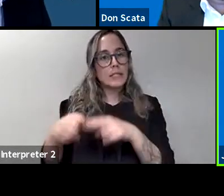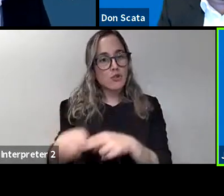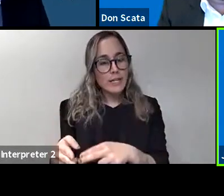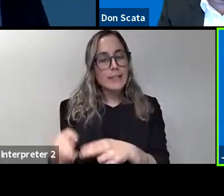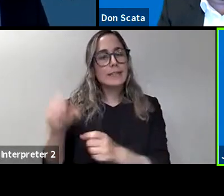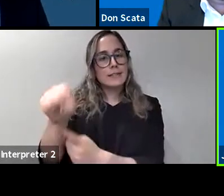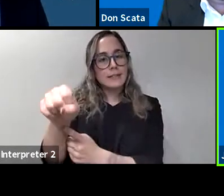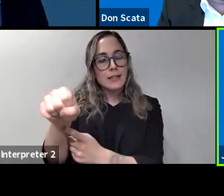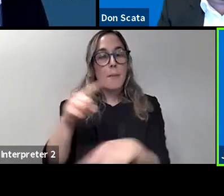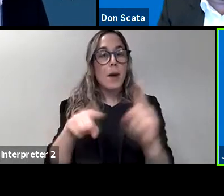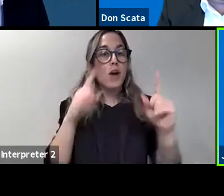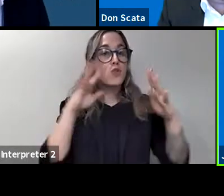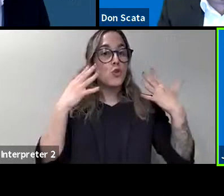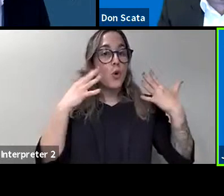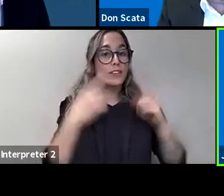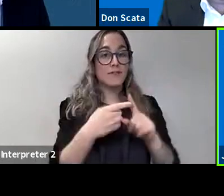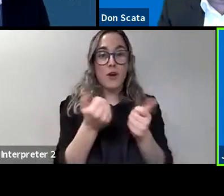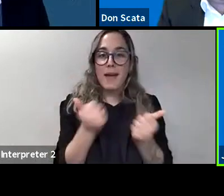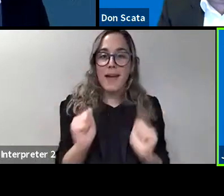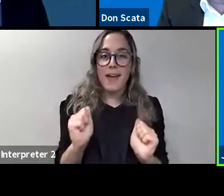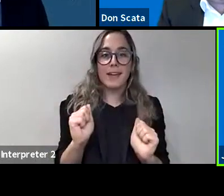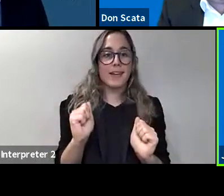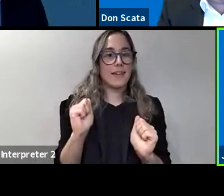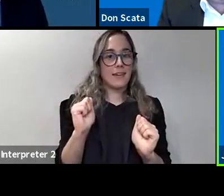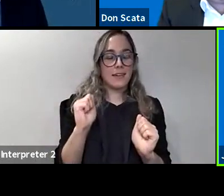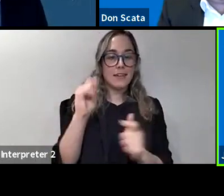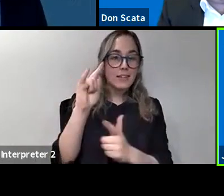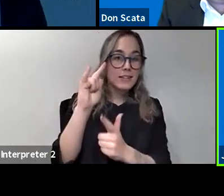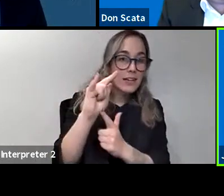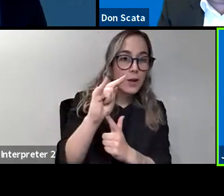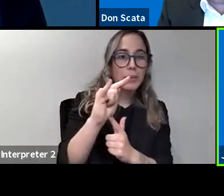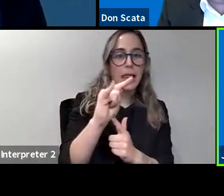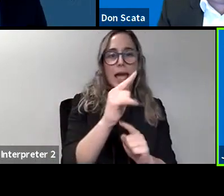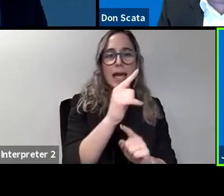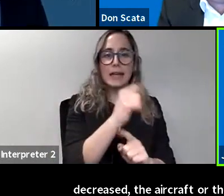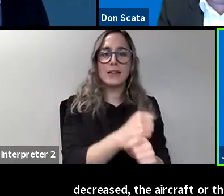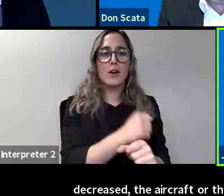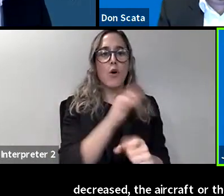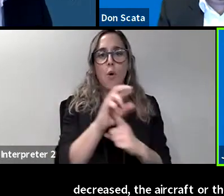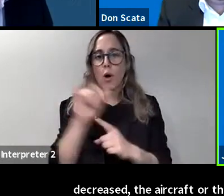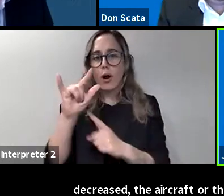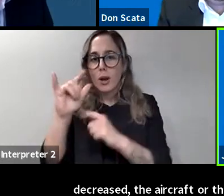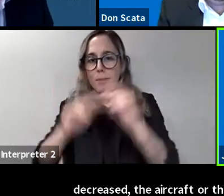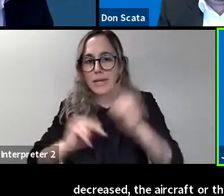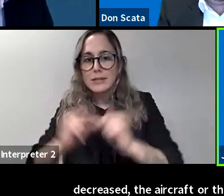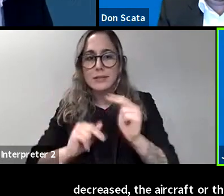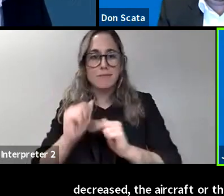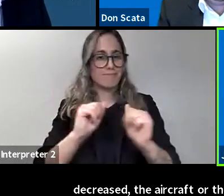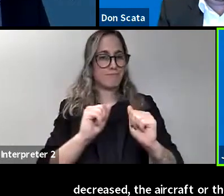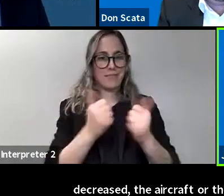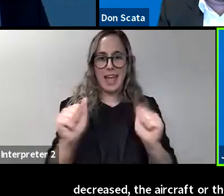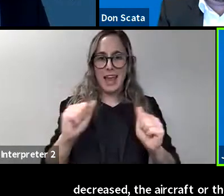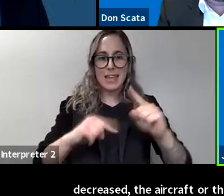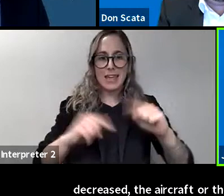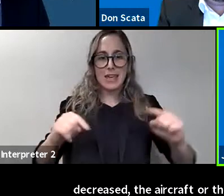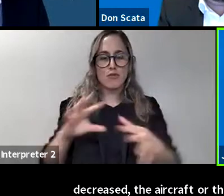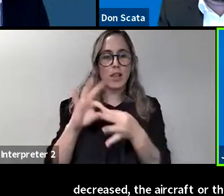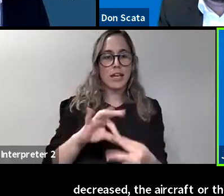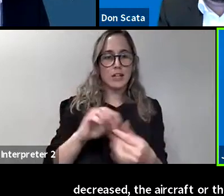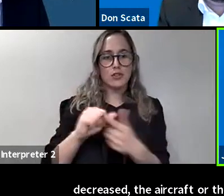The noise from any individual aircraft has most certainly decreased dramatically over the past decades. And the number of